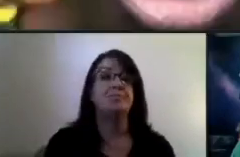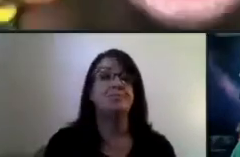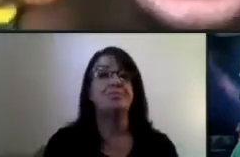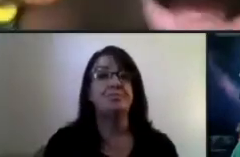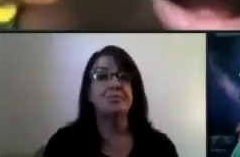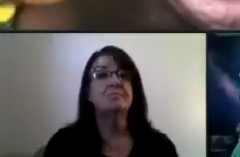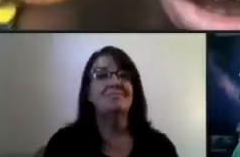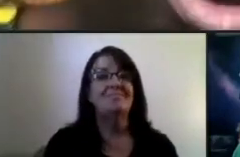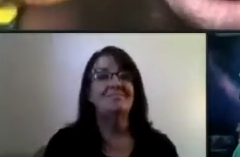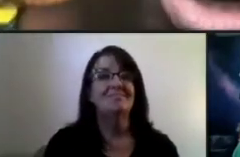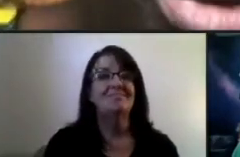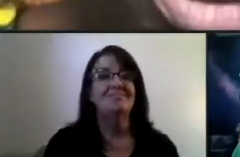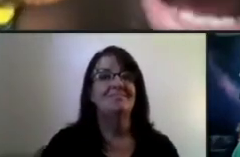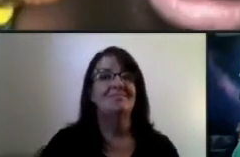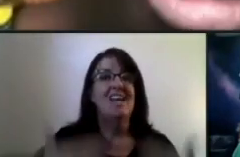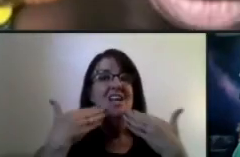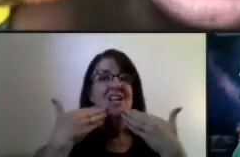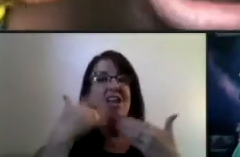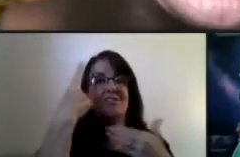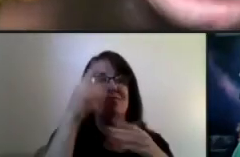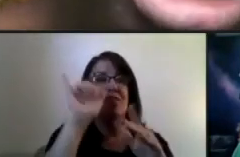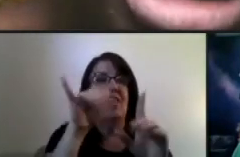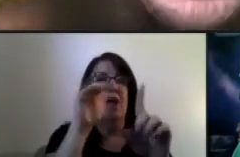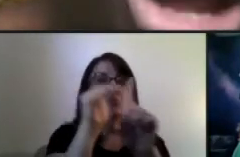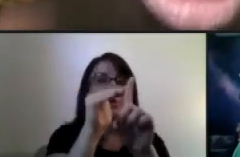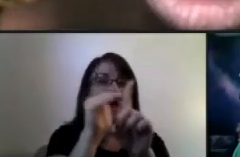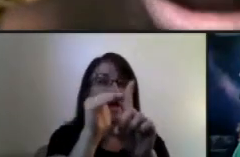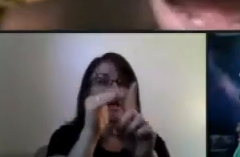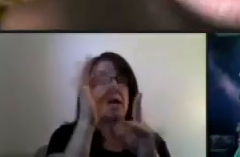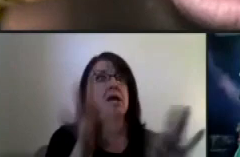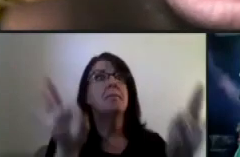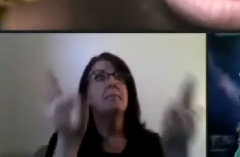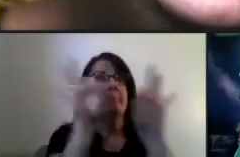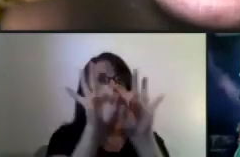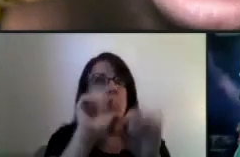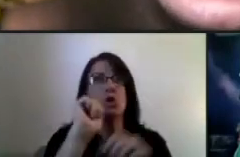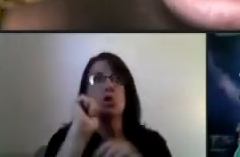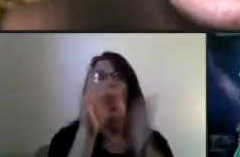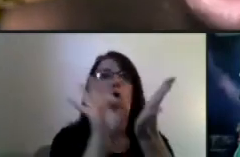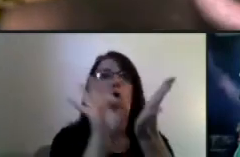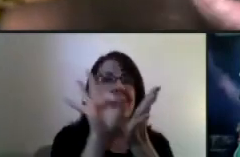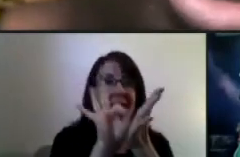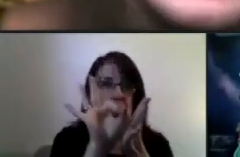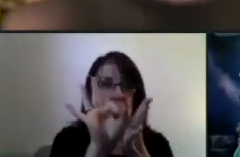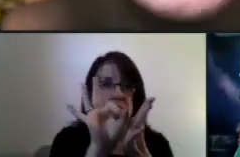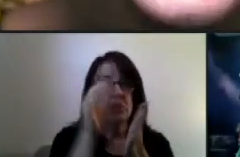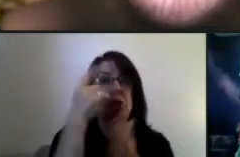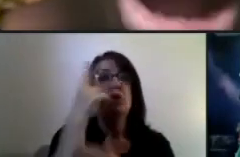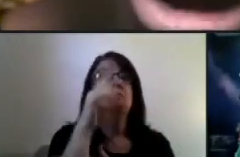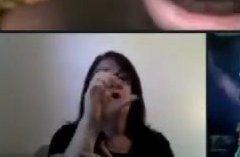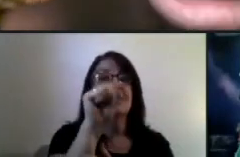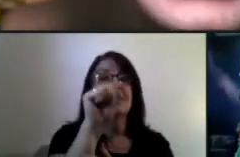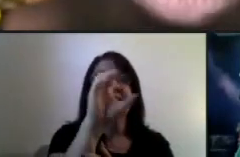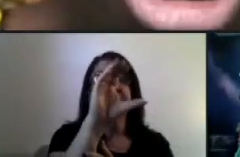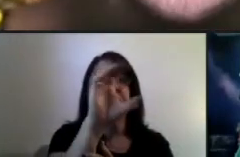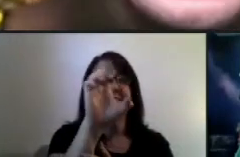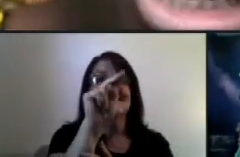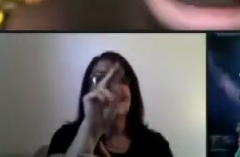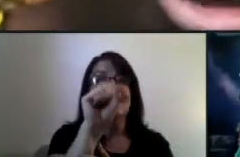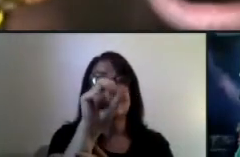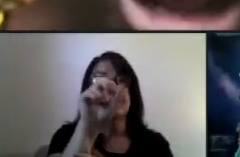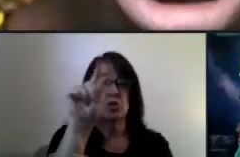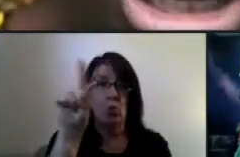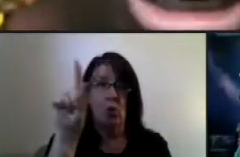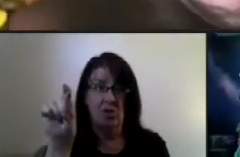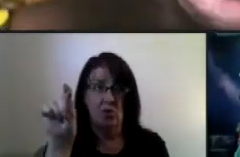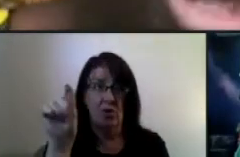Thank you. Thank you for that reminder about the importance that we are all counted in the census 2020, because we are here, our communities are